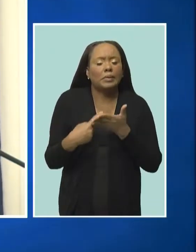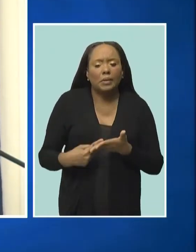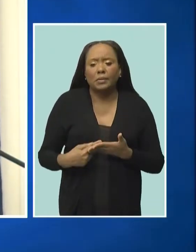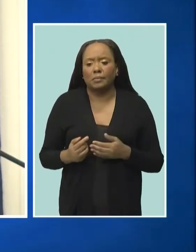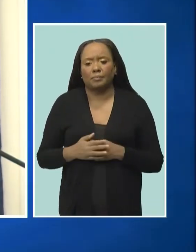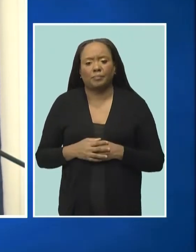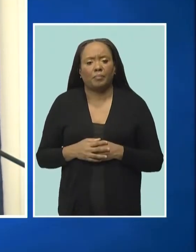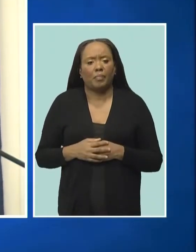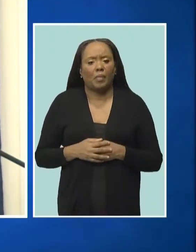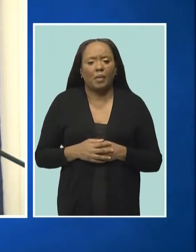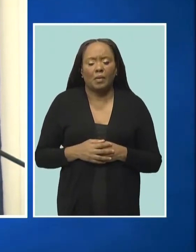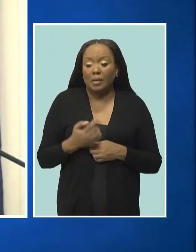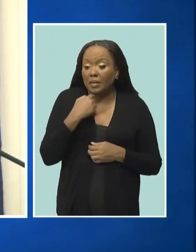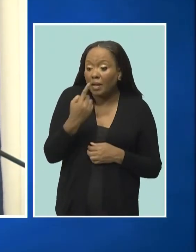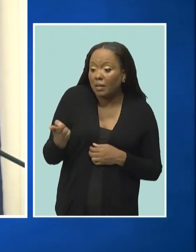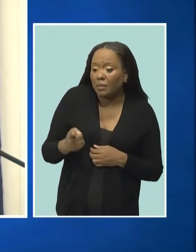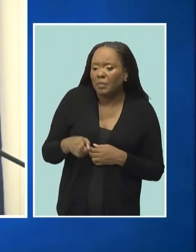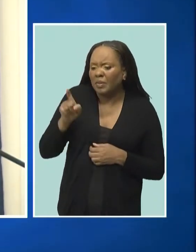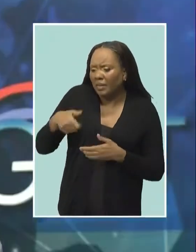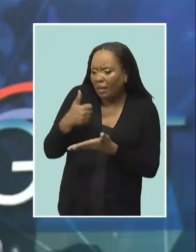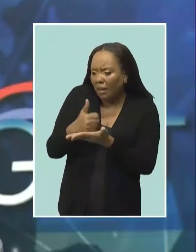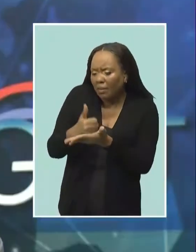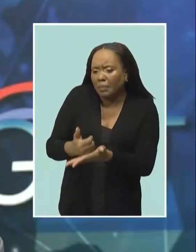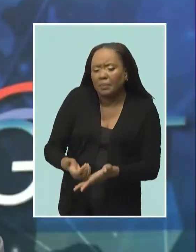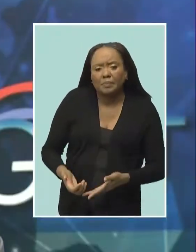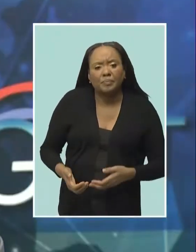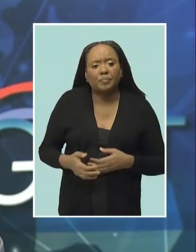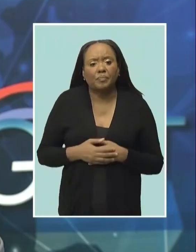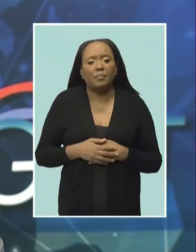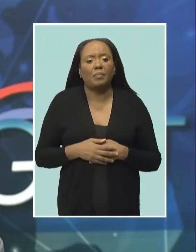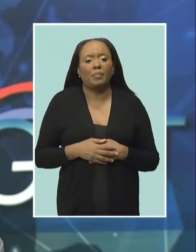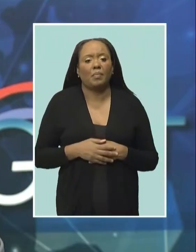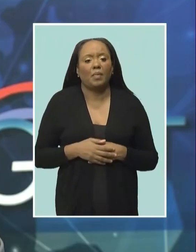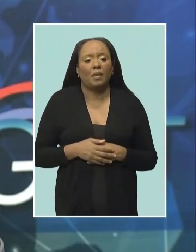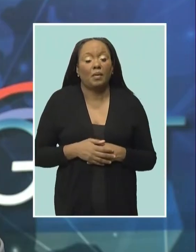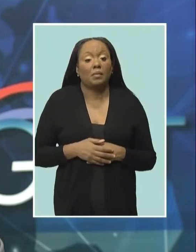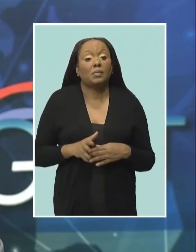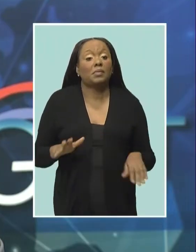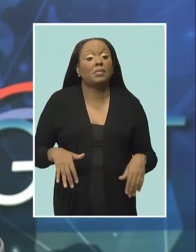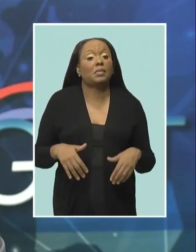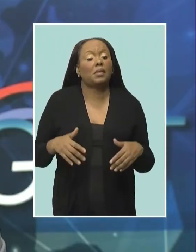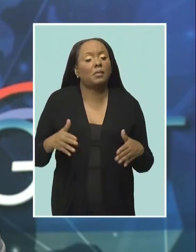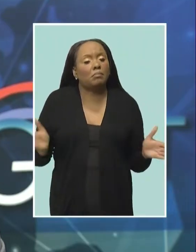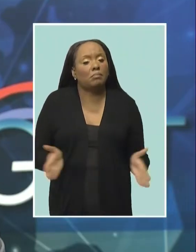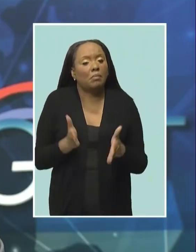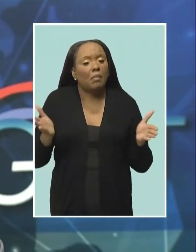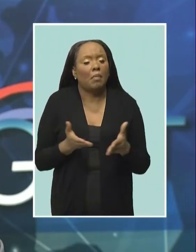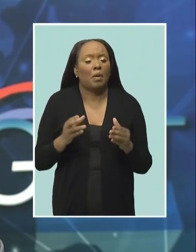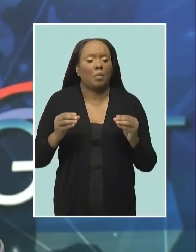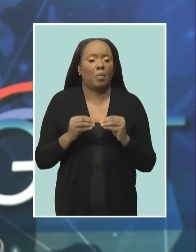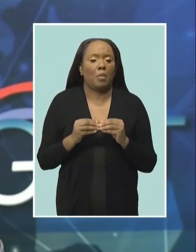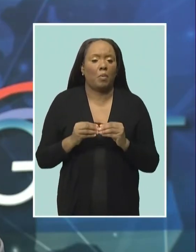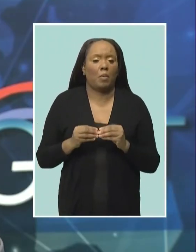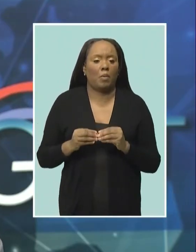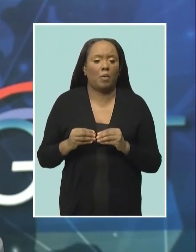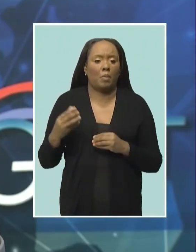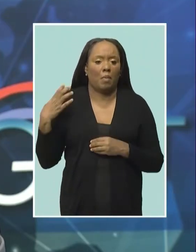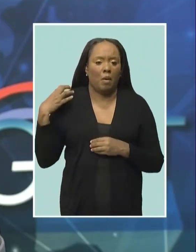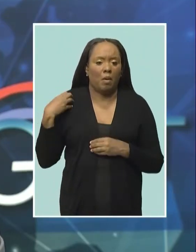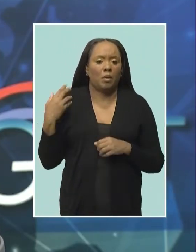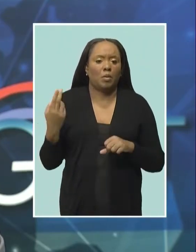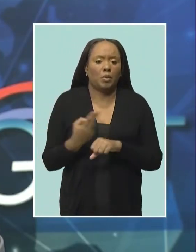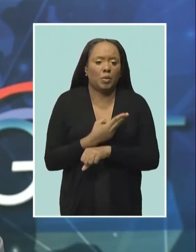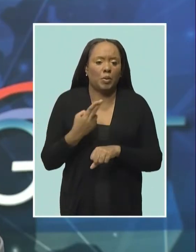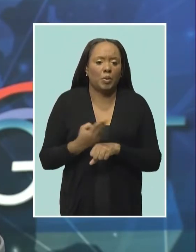to seek assistance for themselves. Mr. Abrams also challenged more employers to use the council's